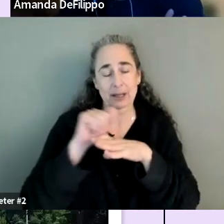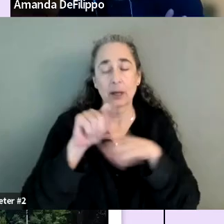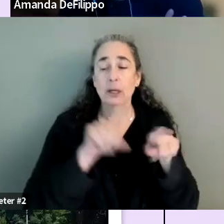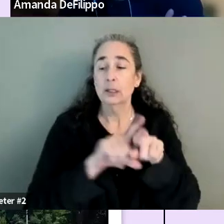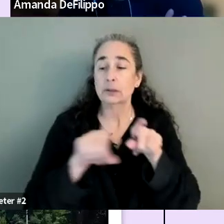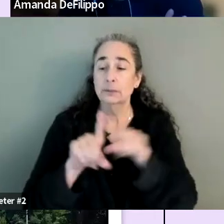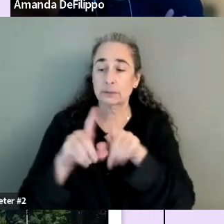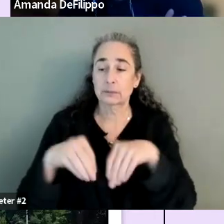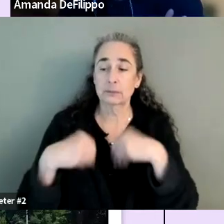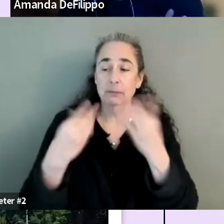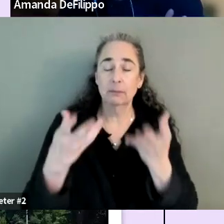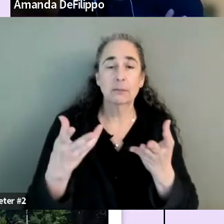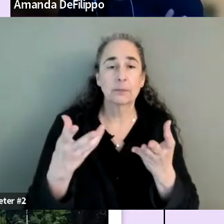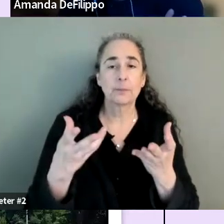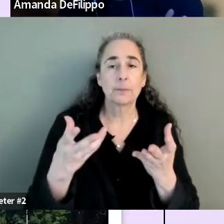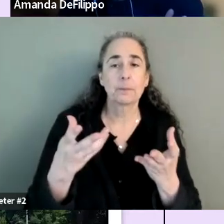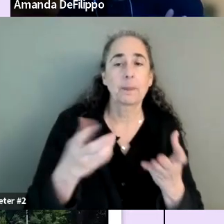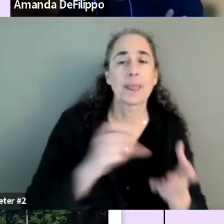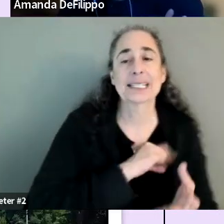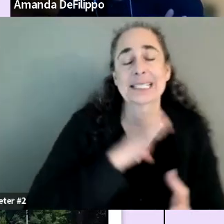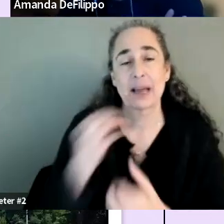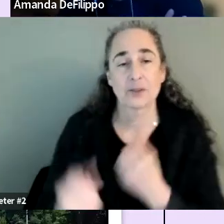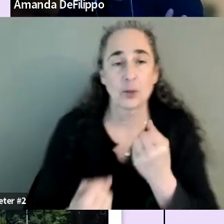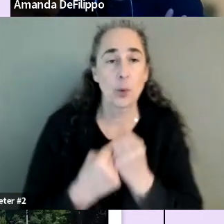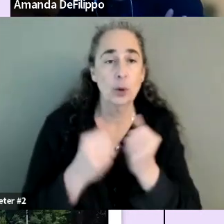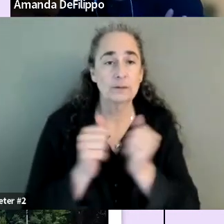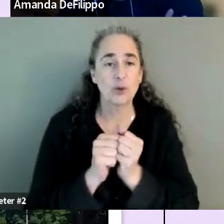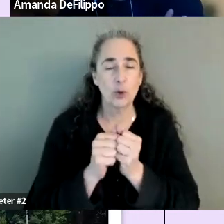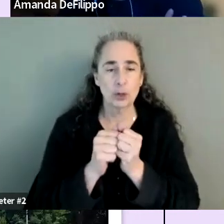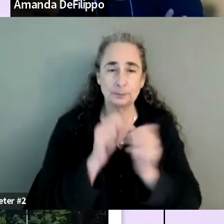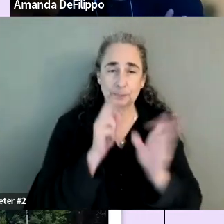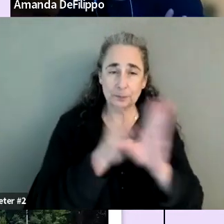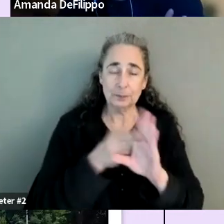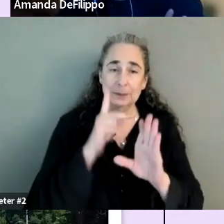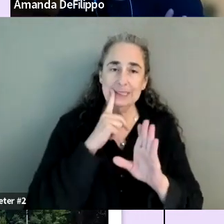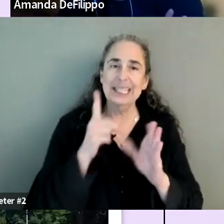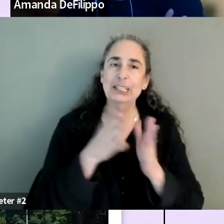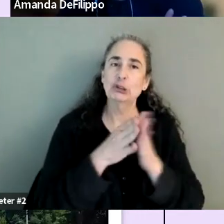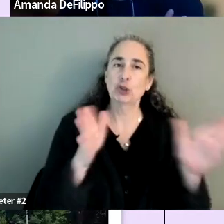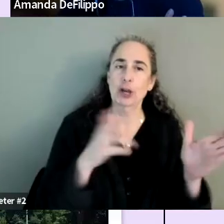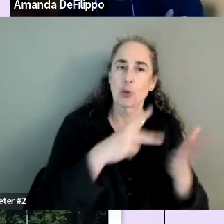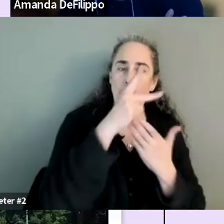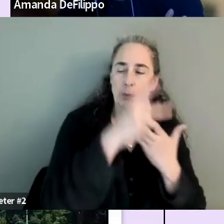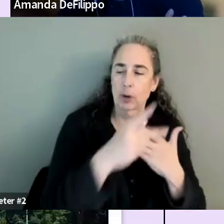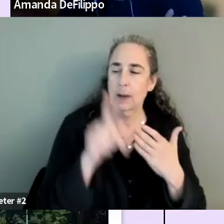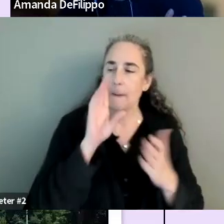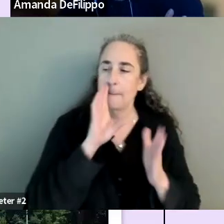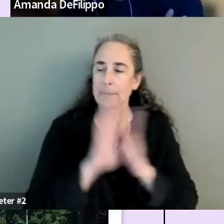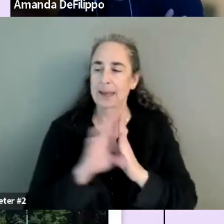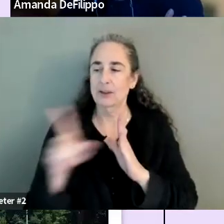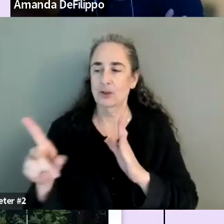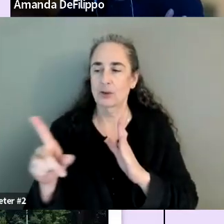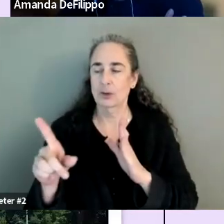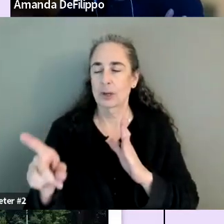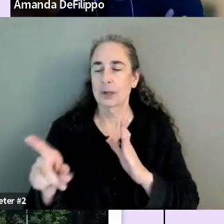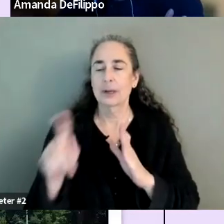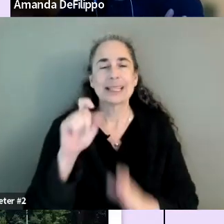will give additional staff support for participants in general programming. And this picture is one of those